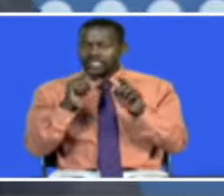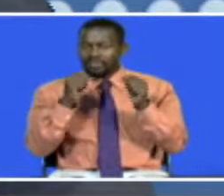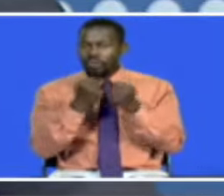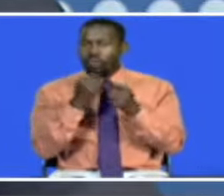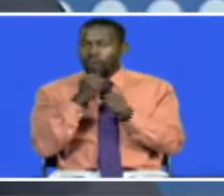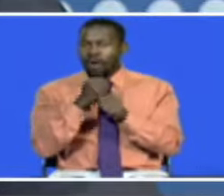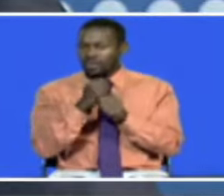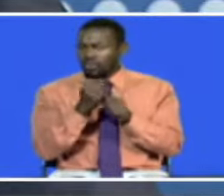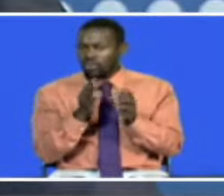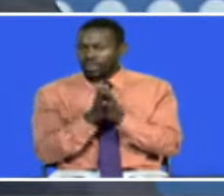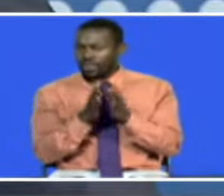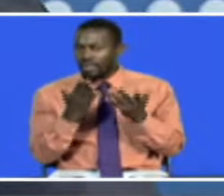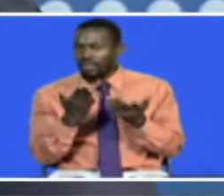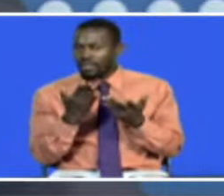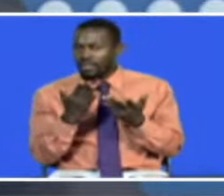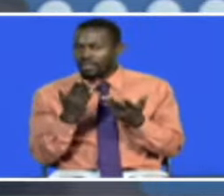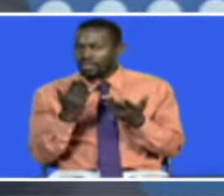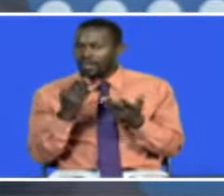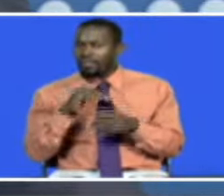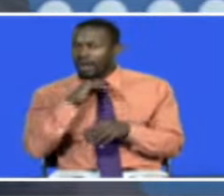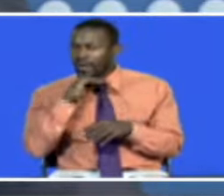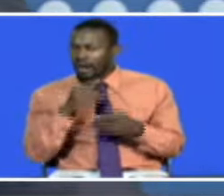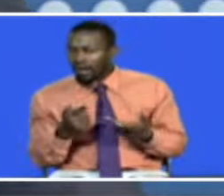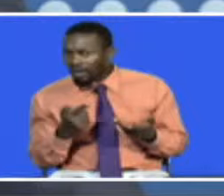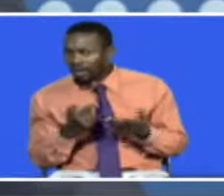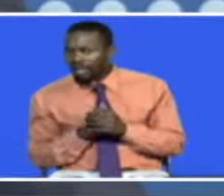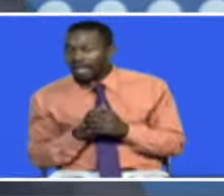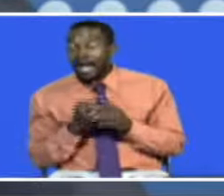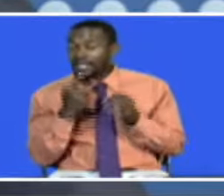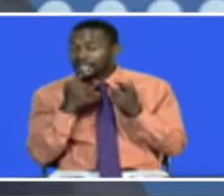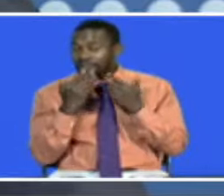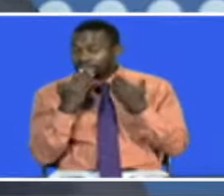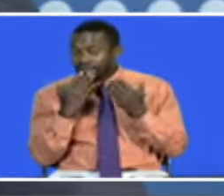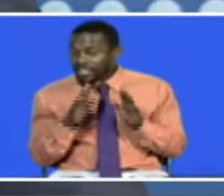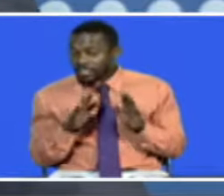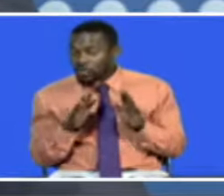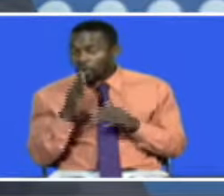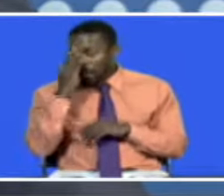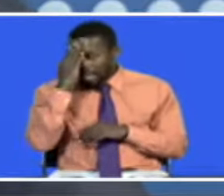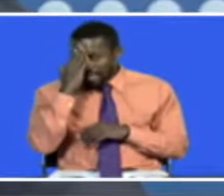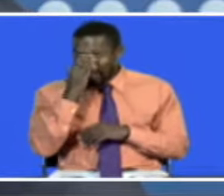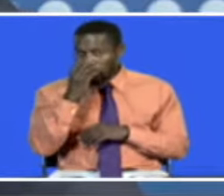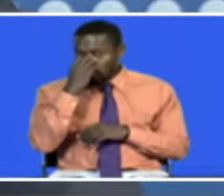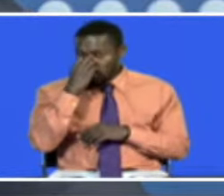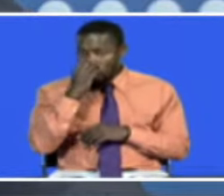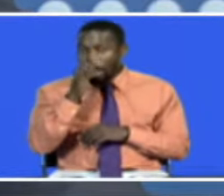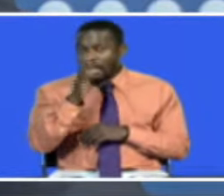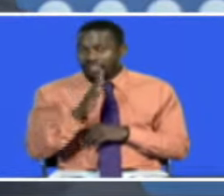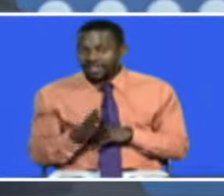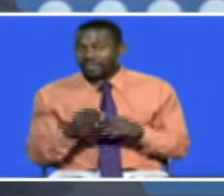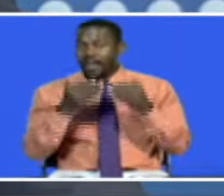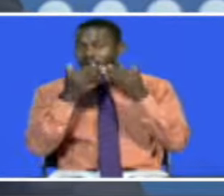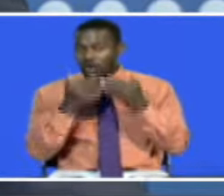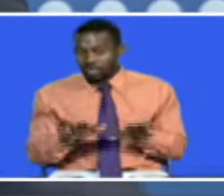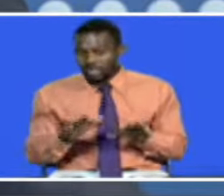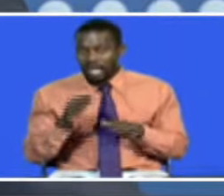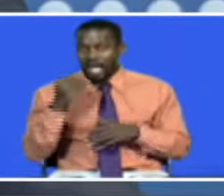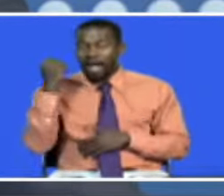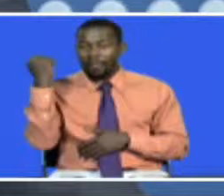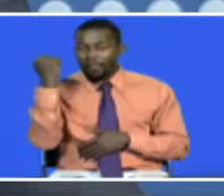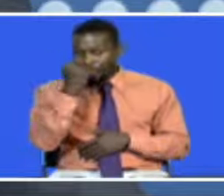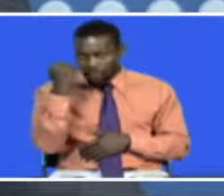So, politically speaking, and I said on this show on Monday, that William Ruto has never lost a political contest.